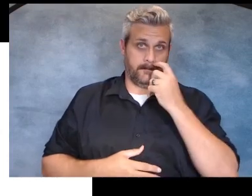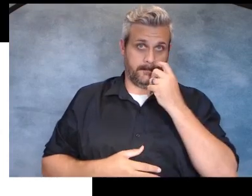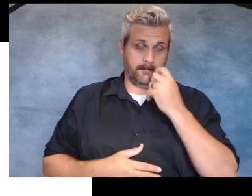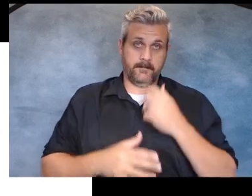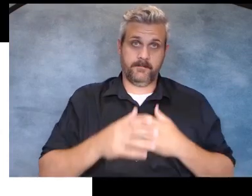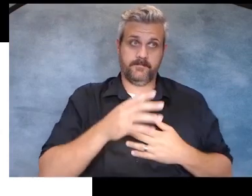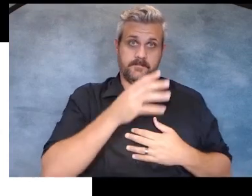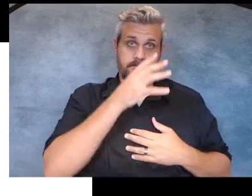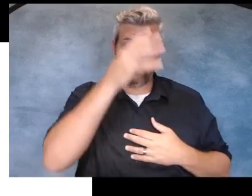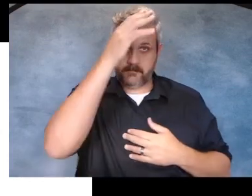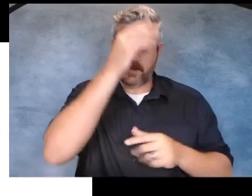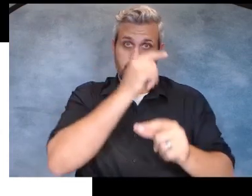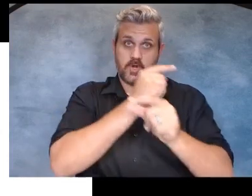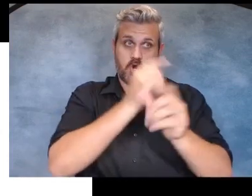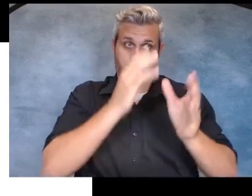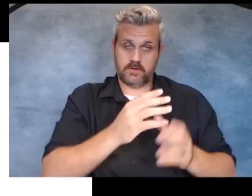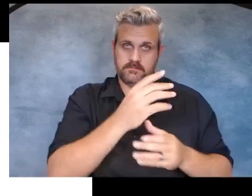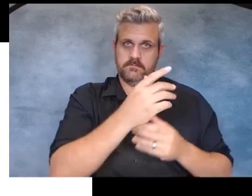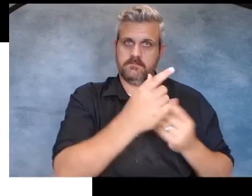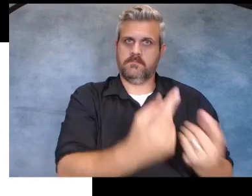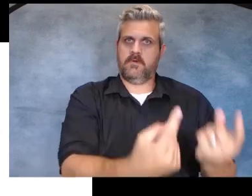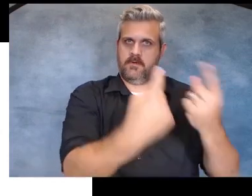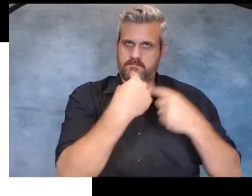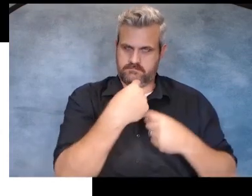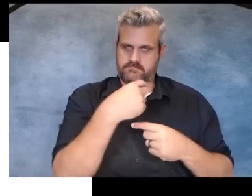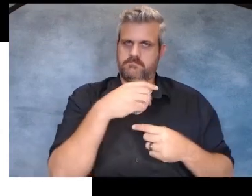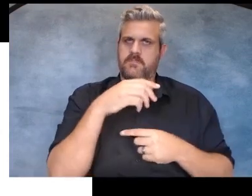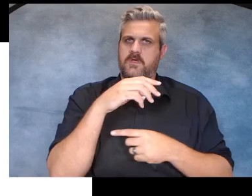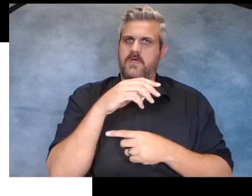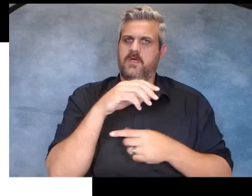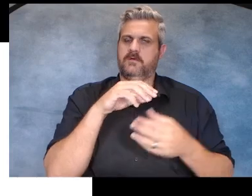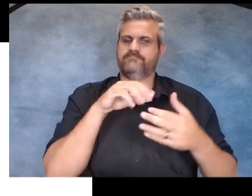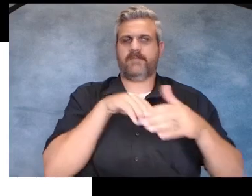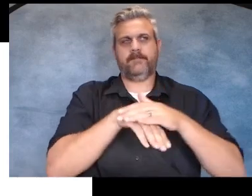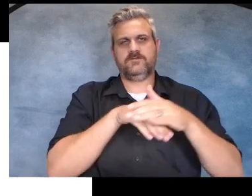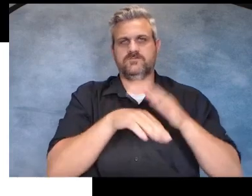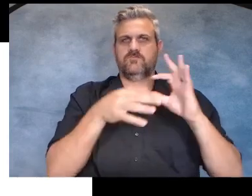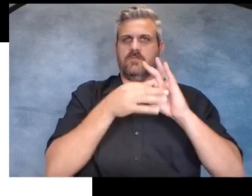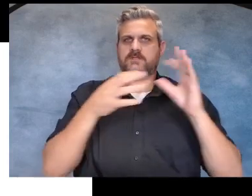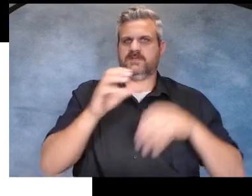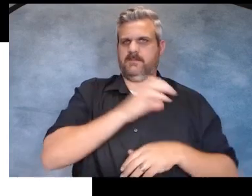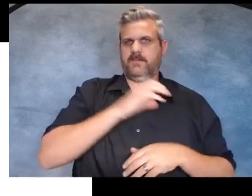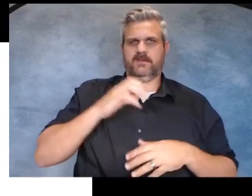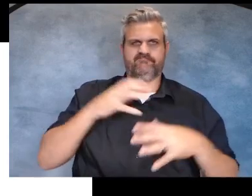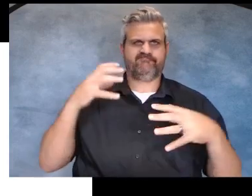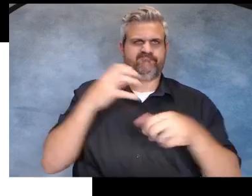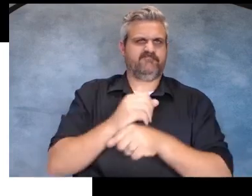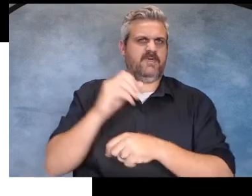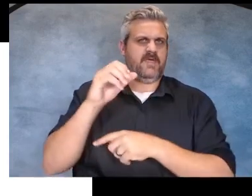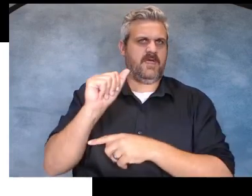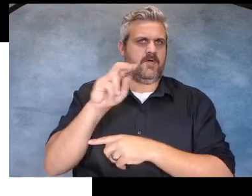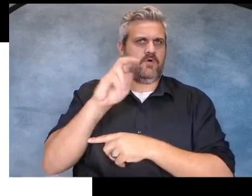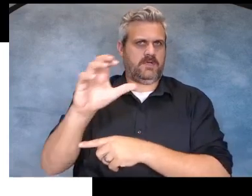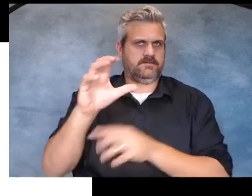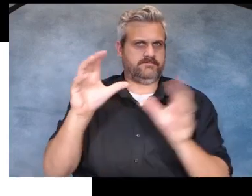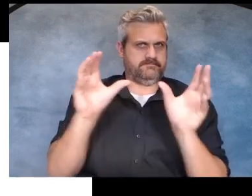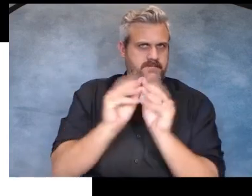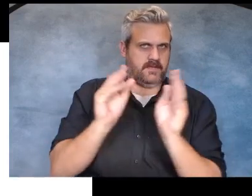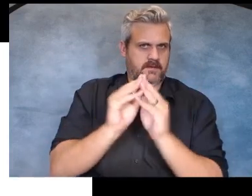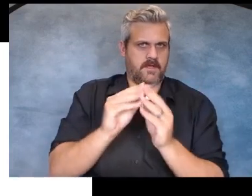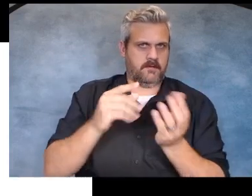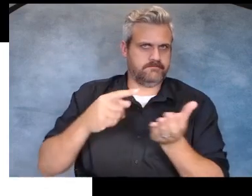When the parent or guardian attends the Admissions and Release Committee, or ARC, meetings, there will